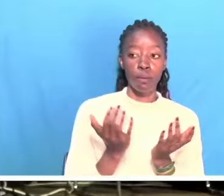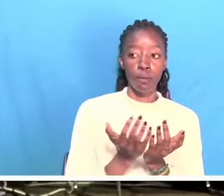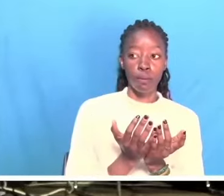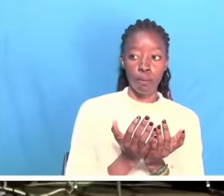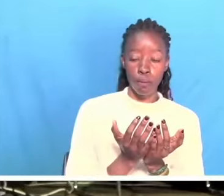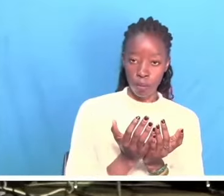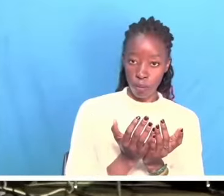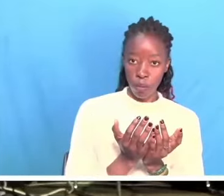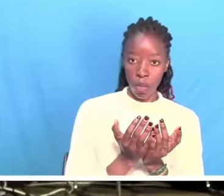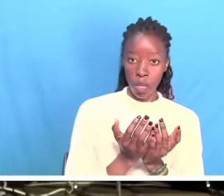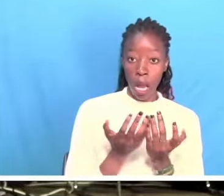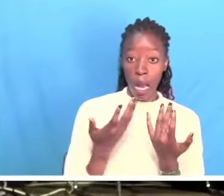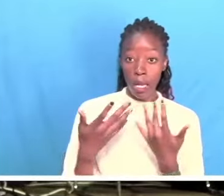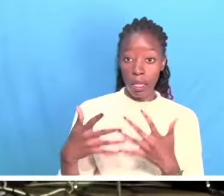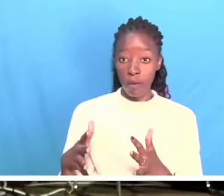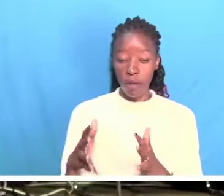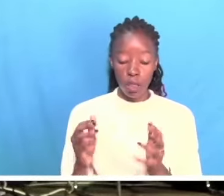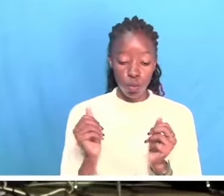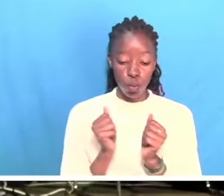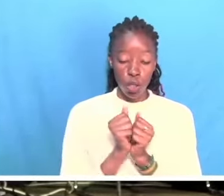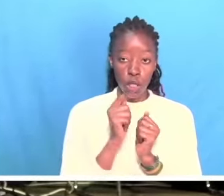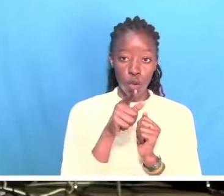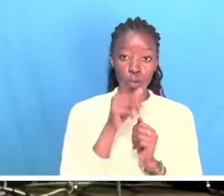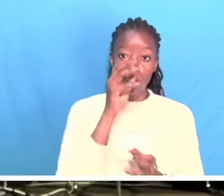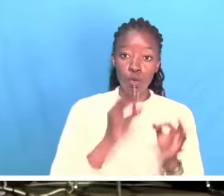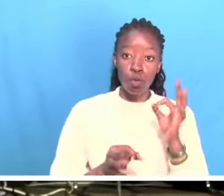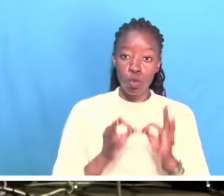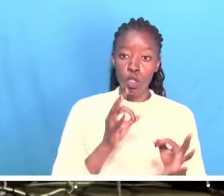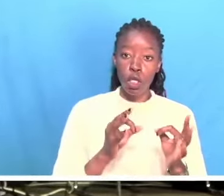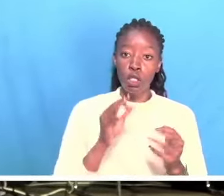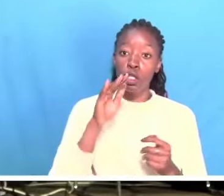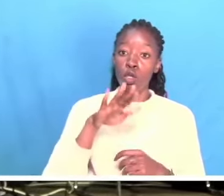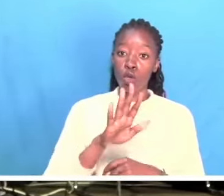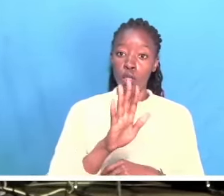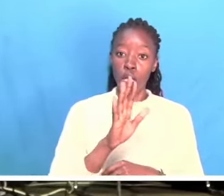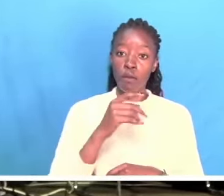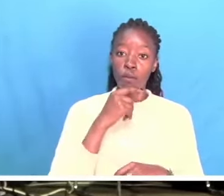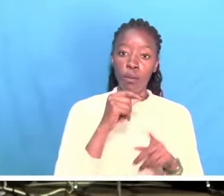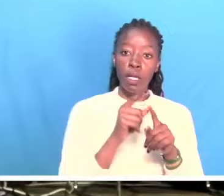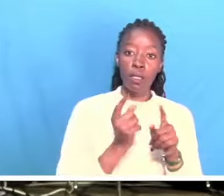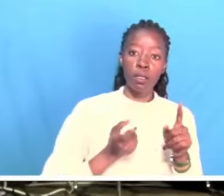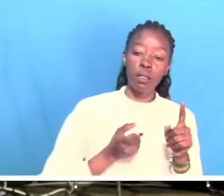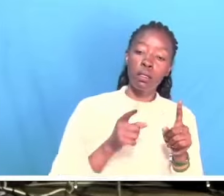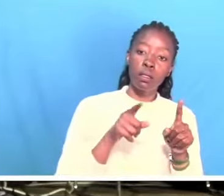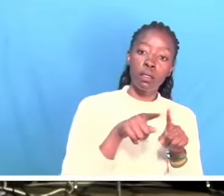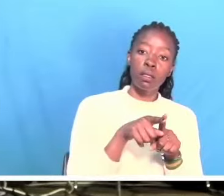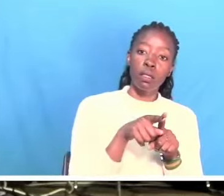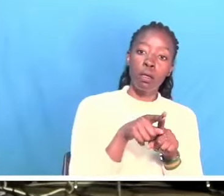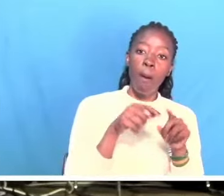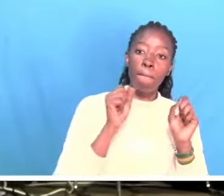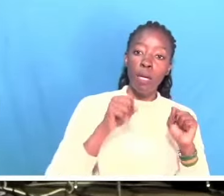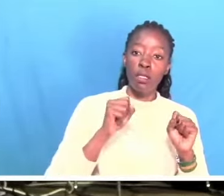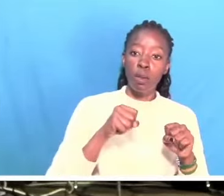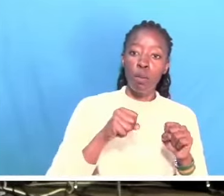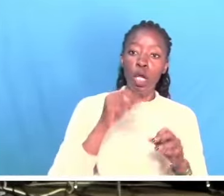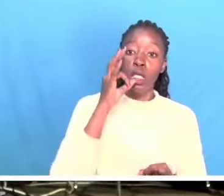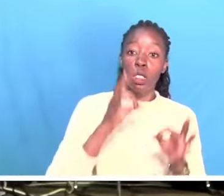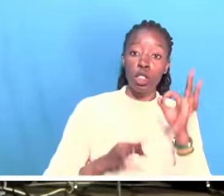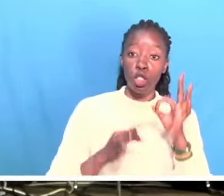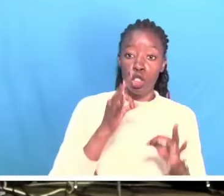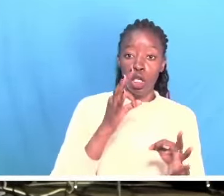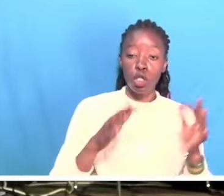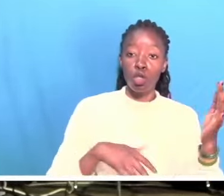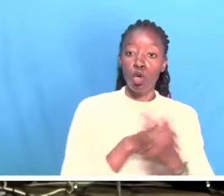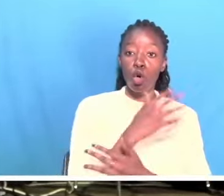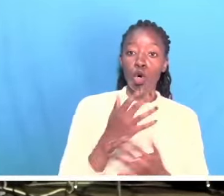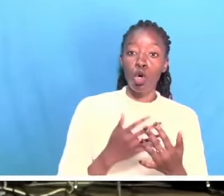Do I leave that to you to judge yourself? Brothers and sisters, we shall all be judged, Jews and